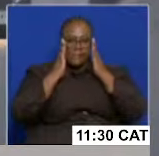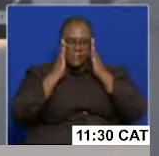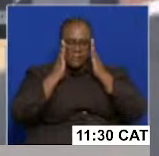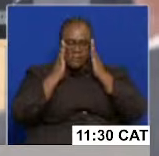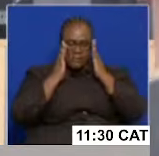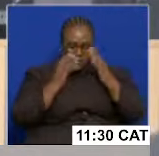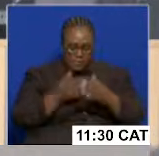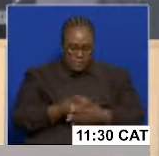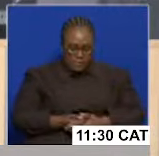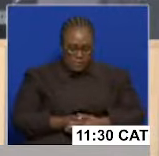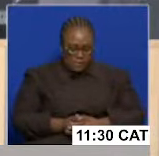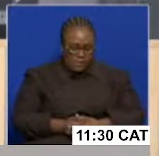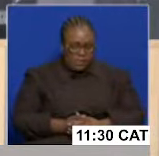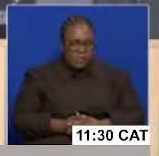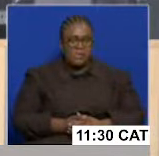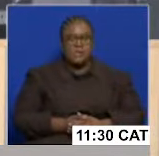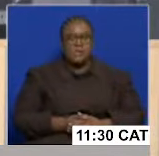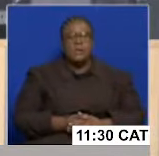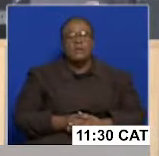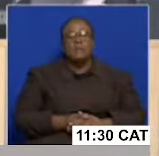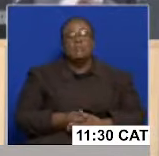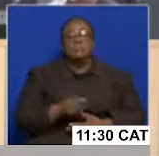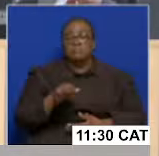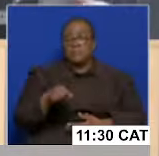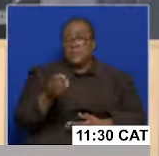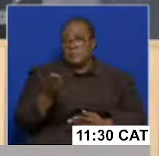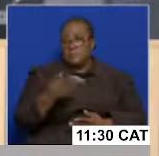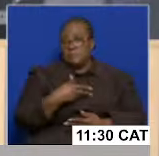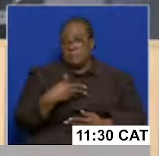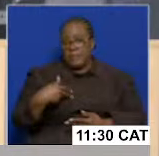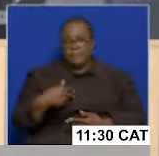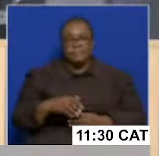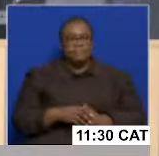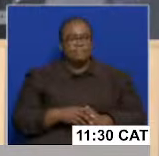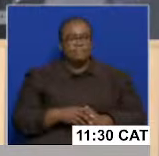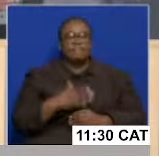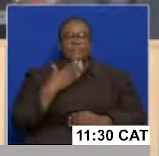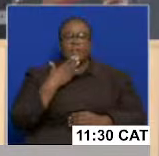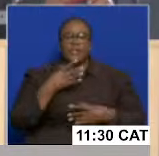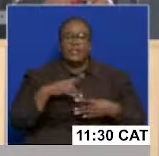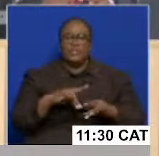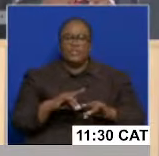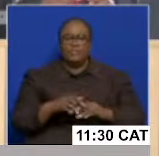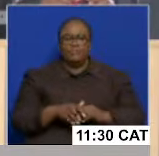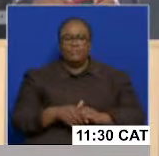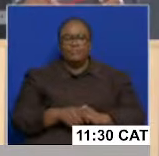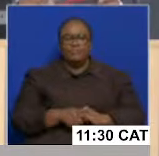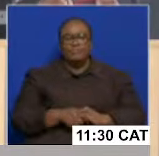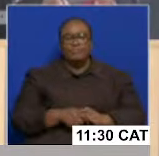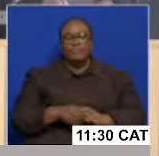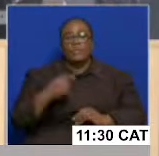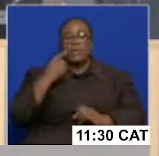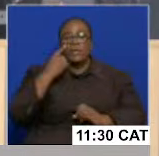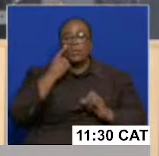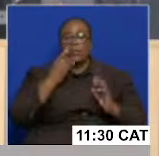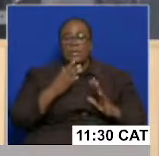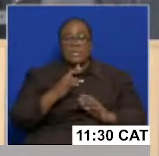Yes, Ms. Mutlasedi. Thank you, Chairperson. Witness K, we